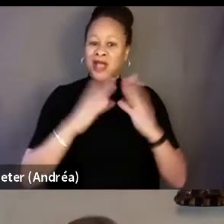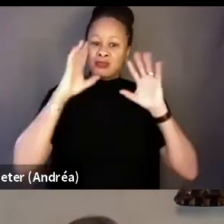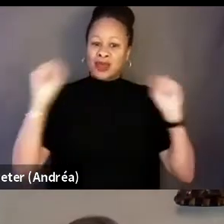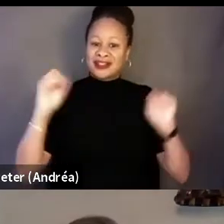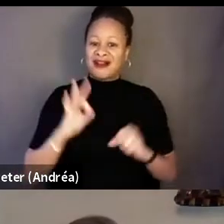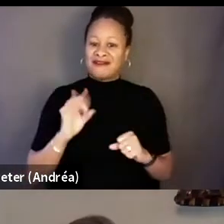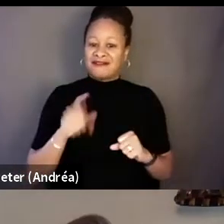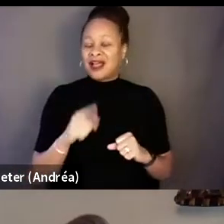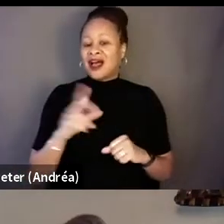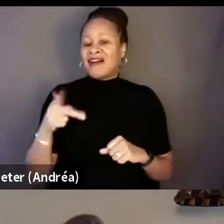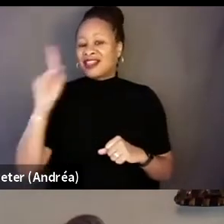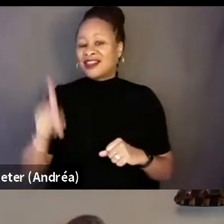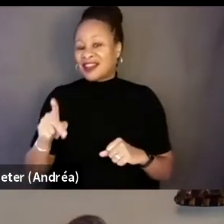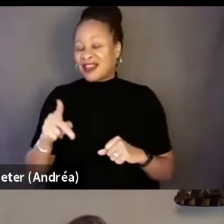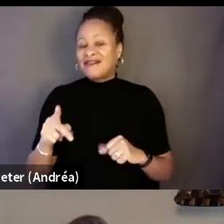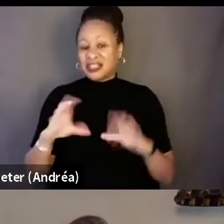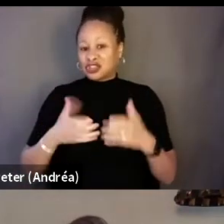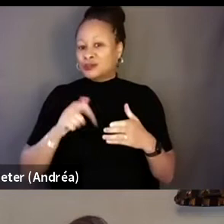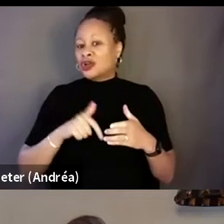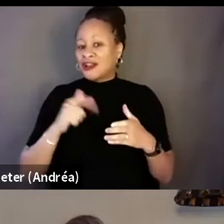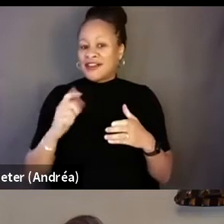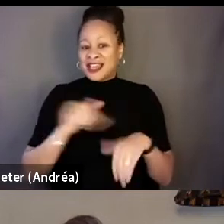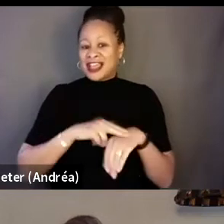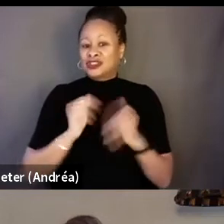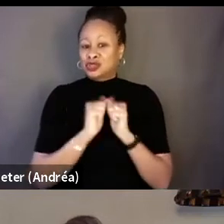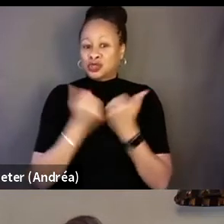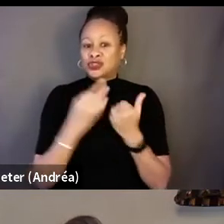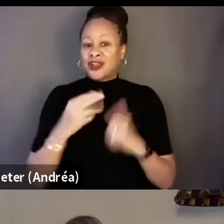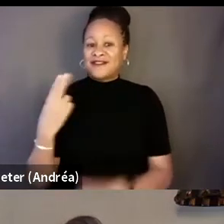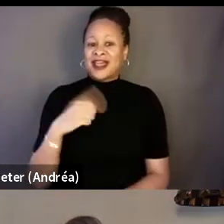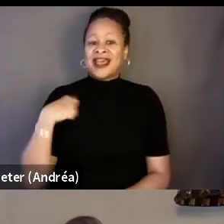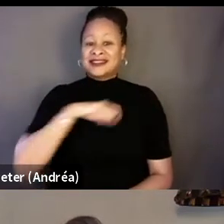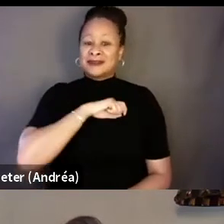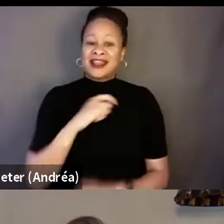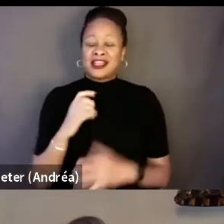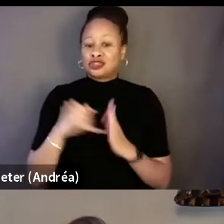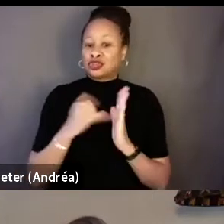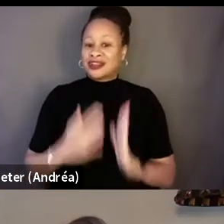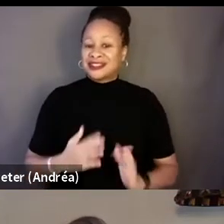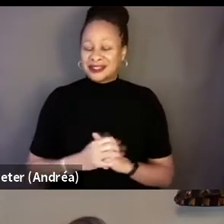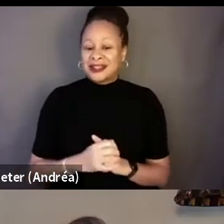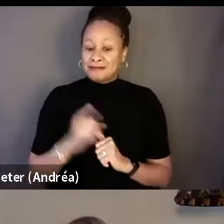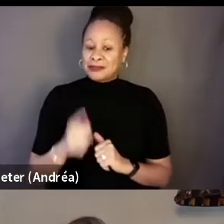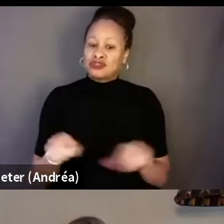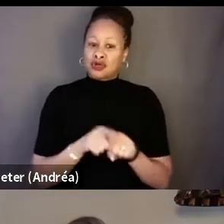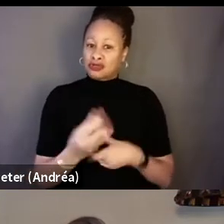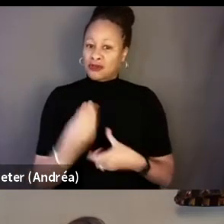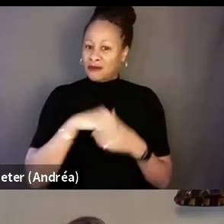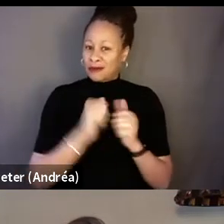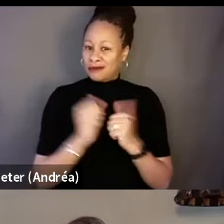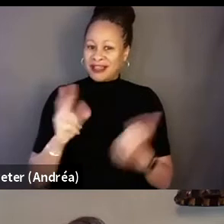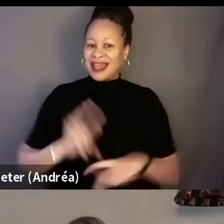the Philadelphia chapter of the National Association of Hispanic Journalists. And she's been involved with the